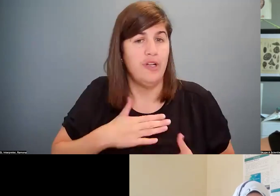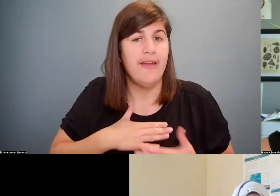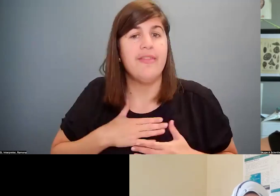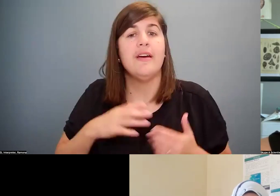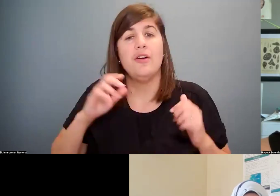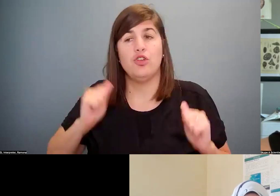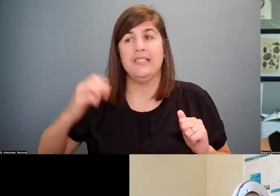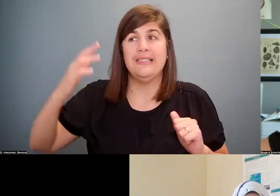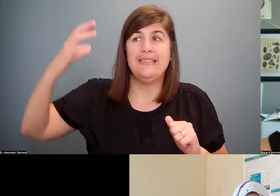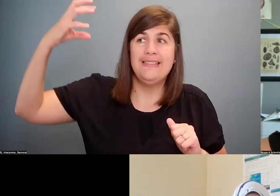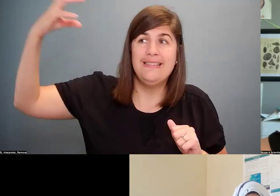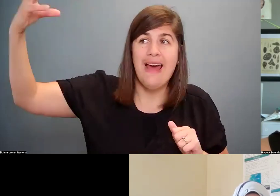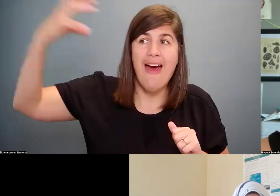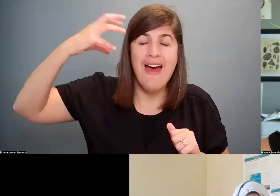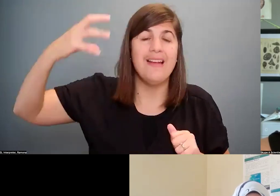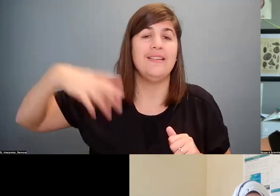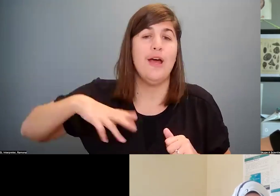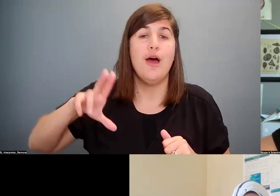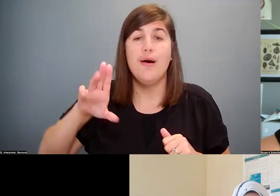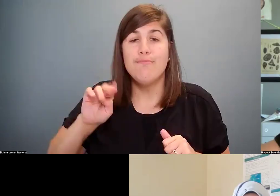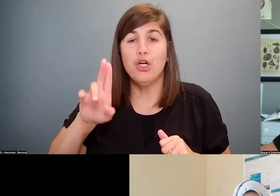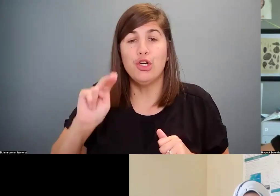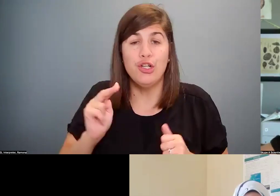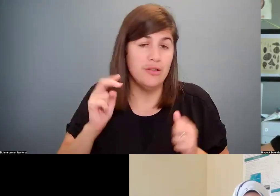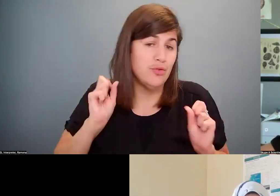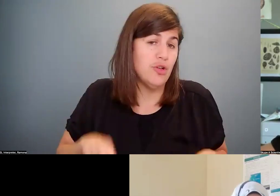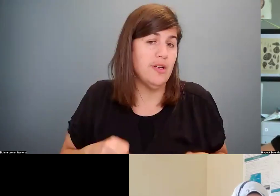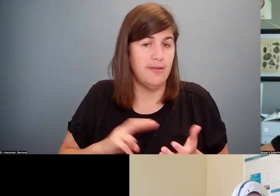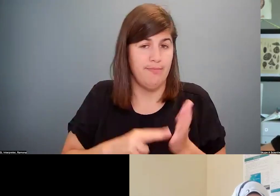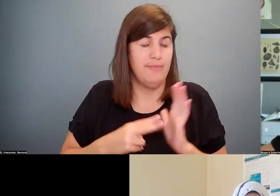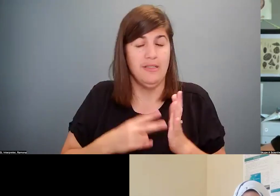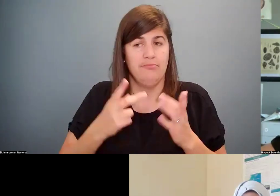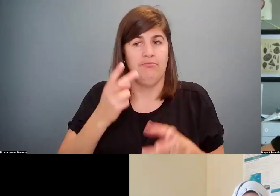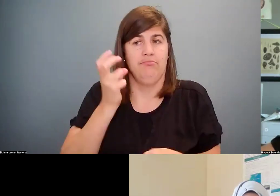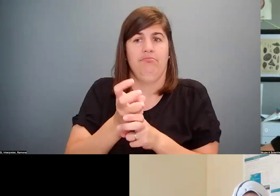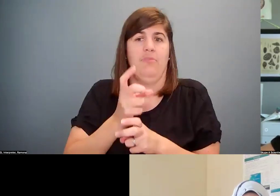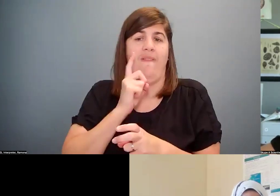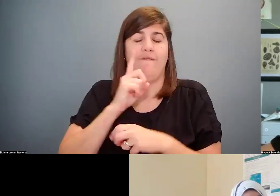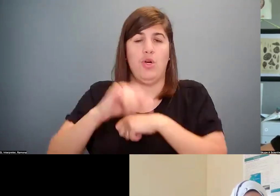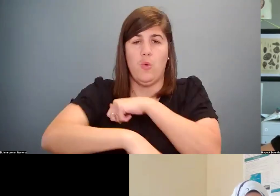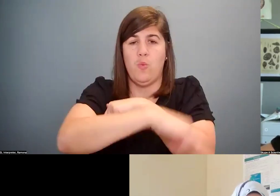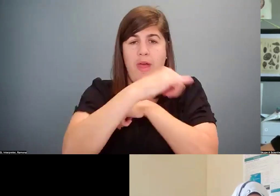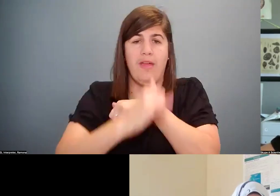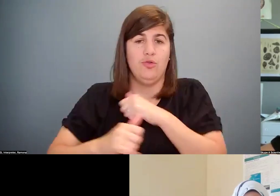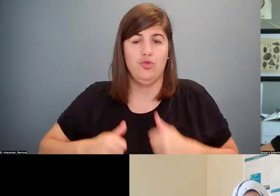by the sun. So things like that can all make it very difficult for a whale to survive on land, which makes sense because they are meant to be